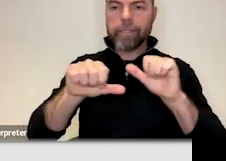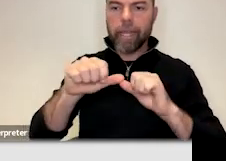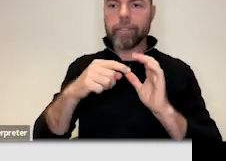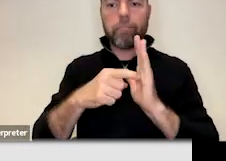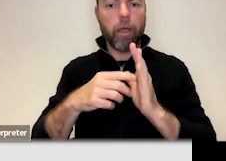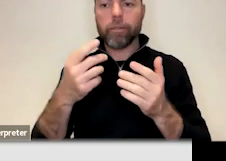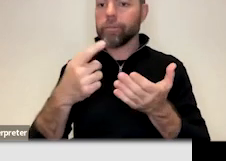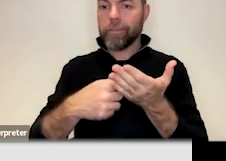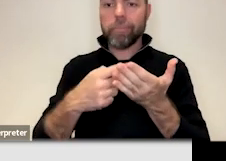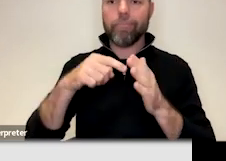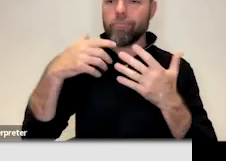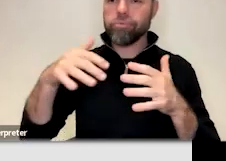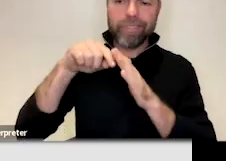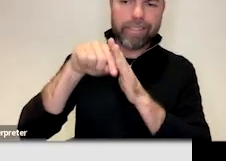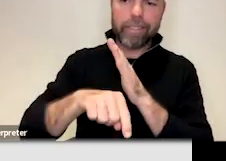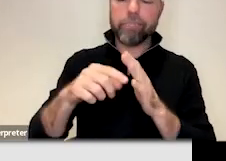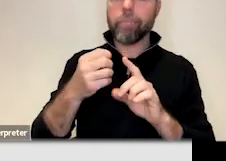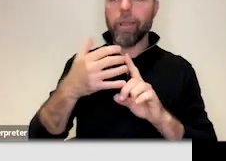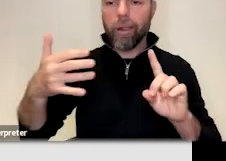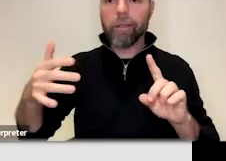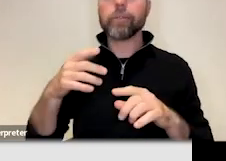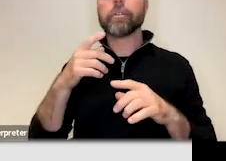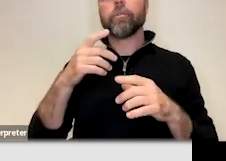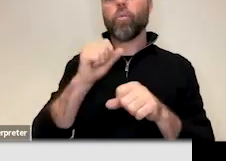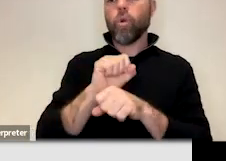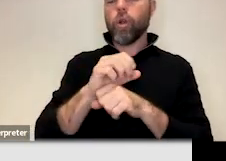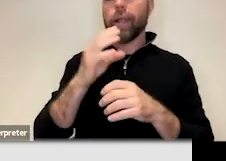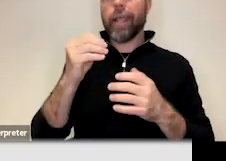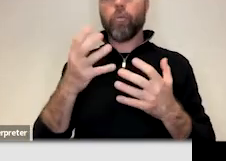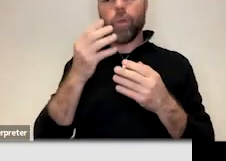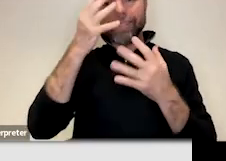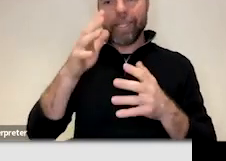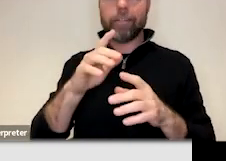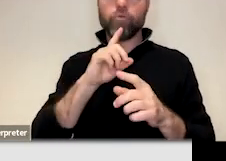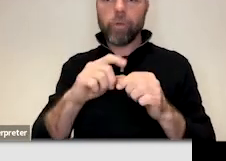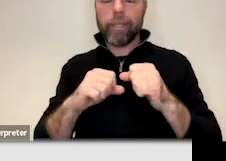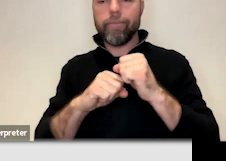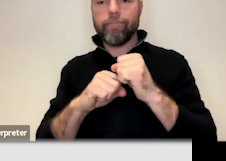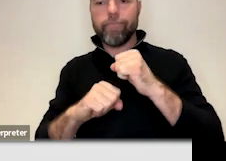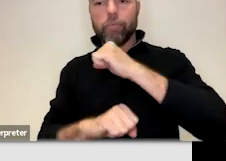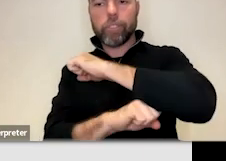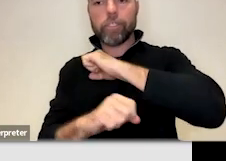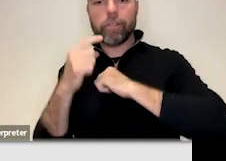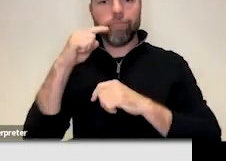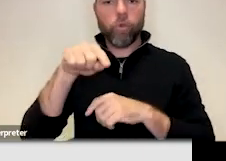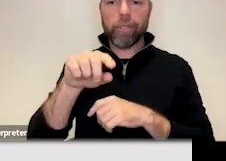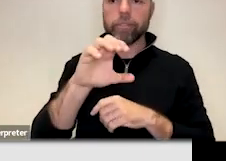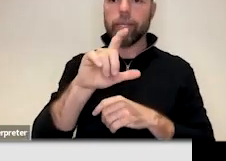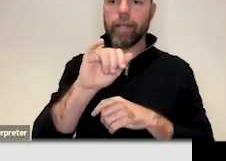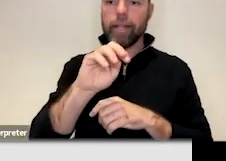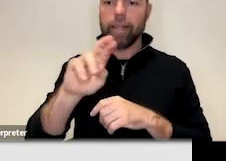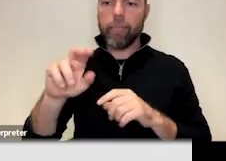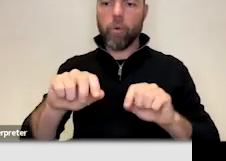great detail, of the work that we've done here and the data that's at the foundation of the ClimRR portal. We provide